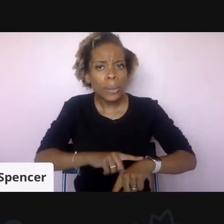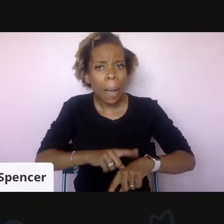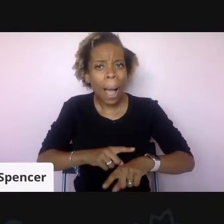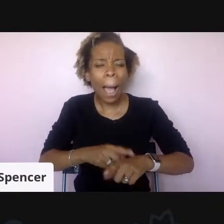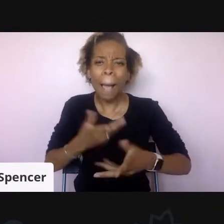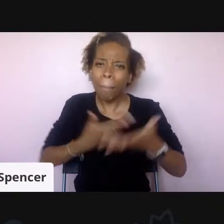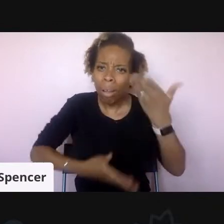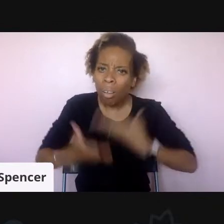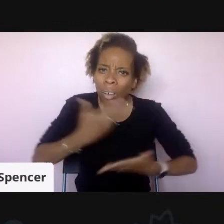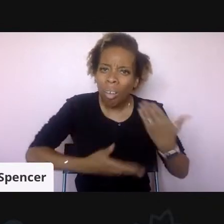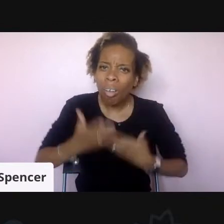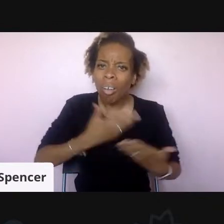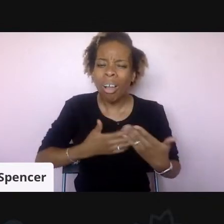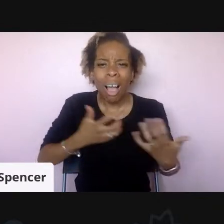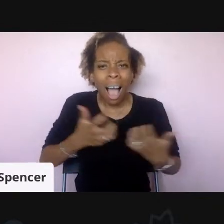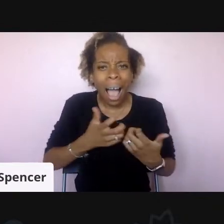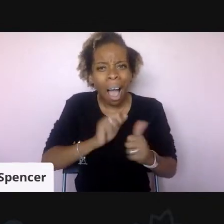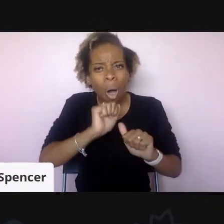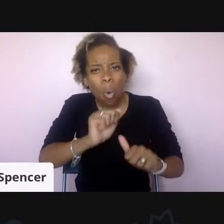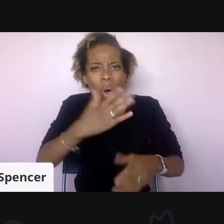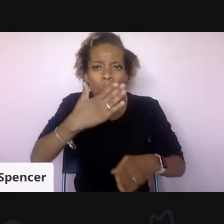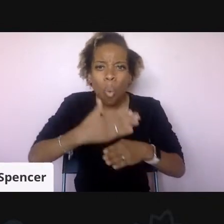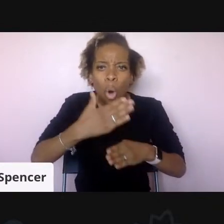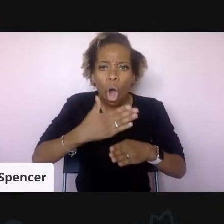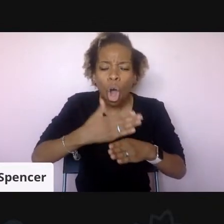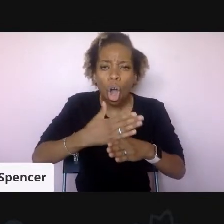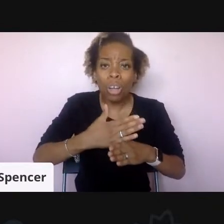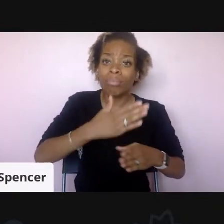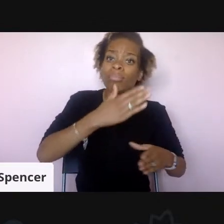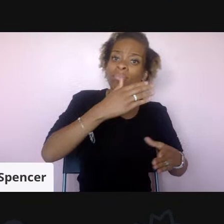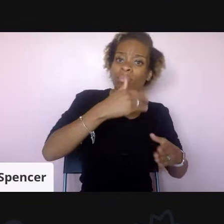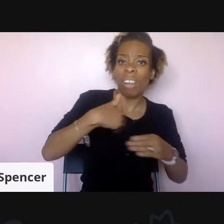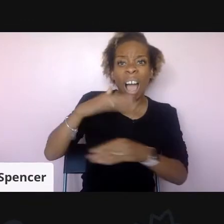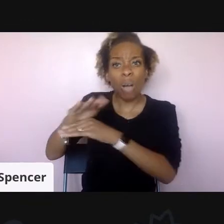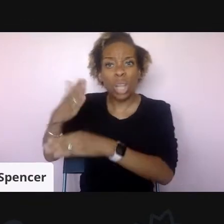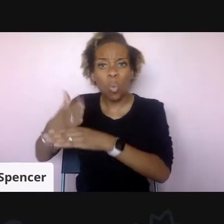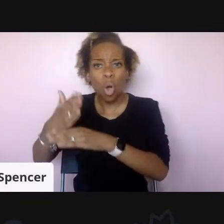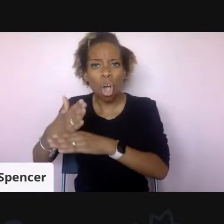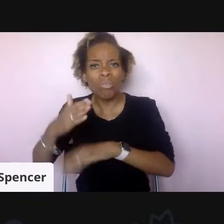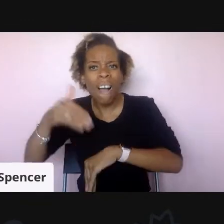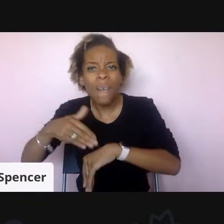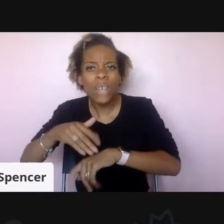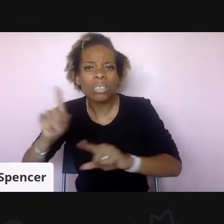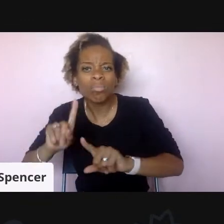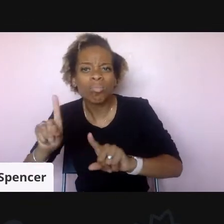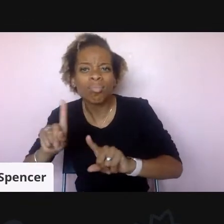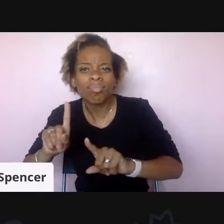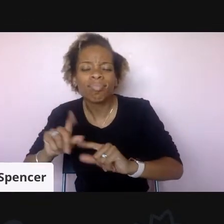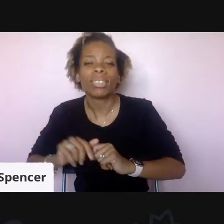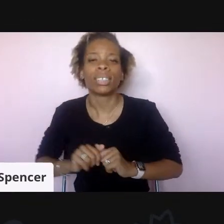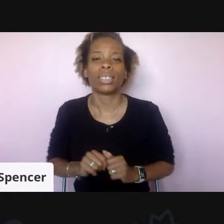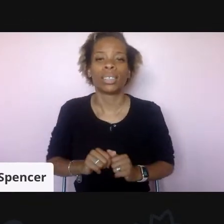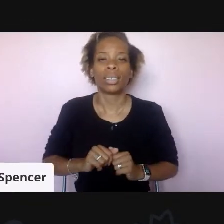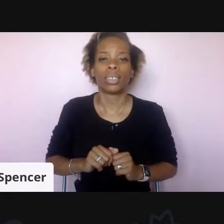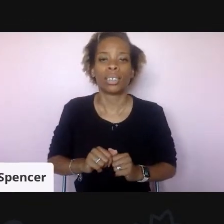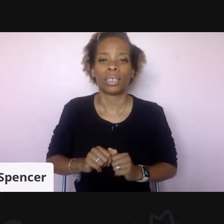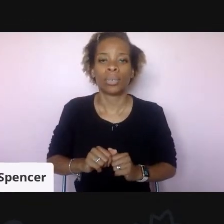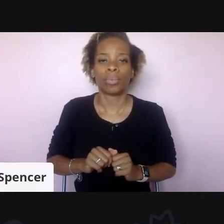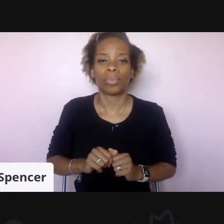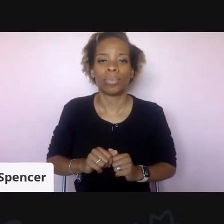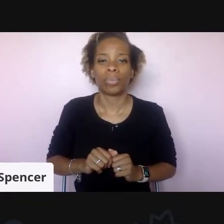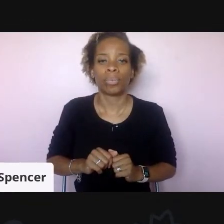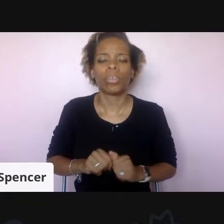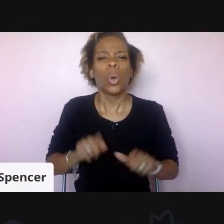experience work and outside of work, the impact and the presentation